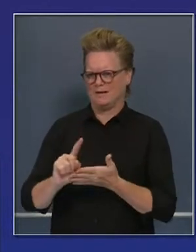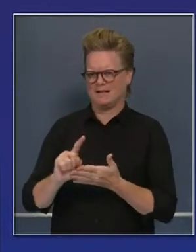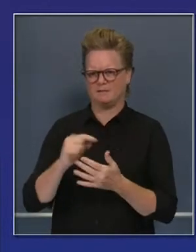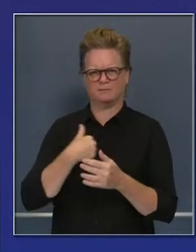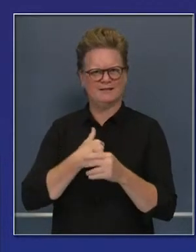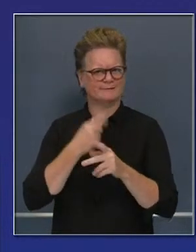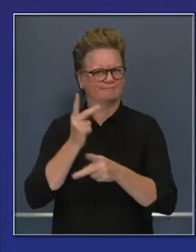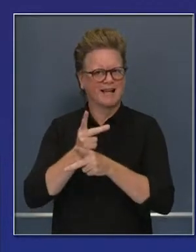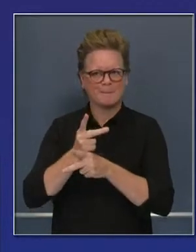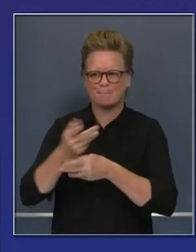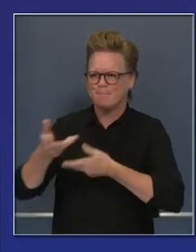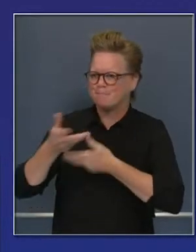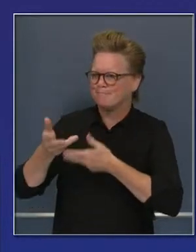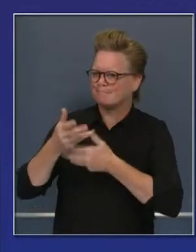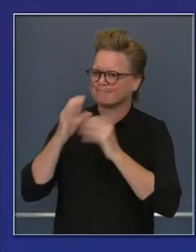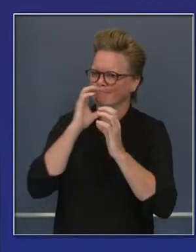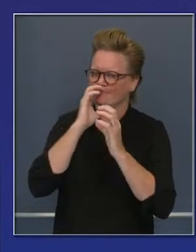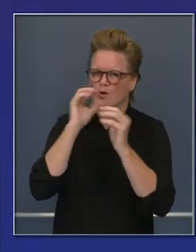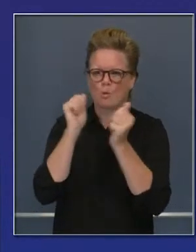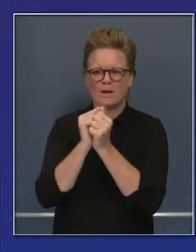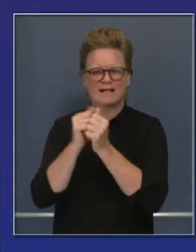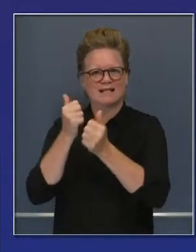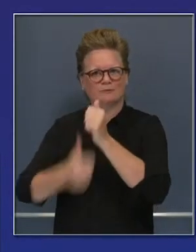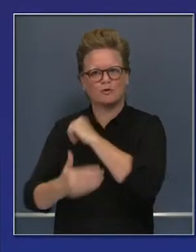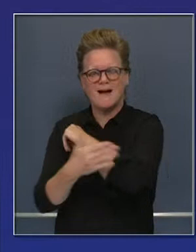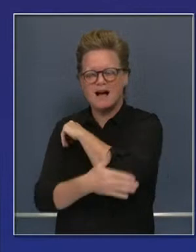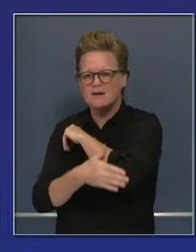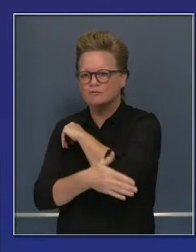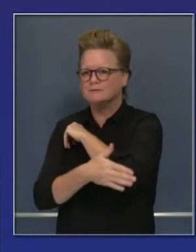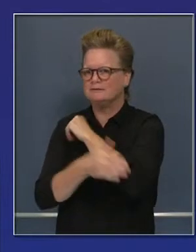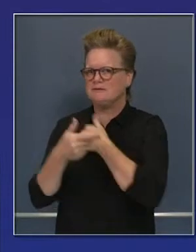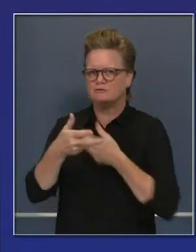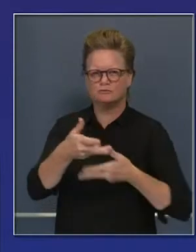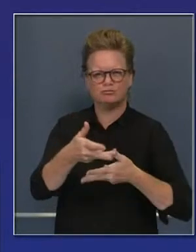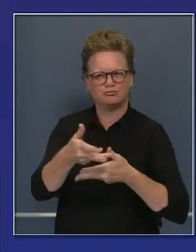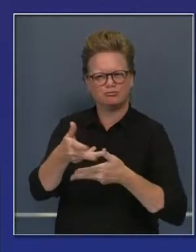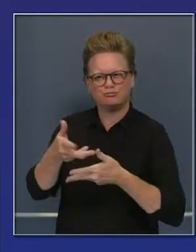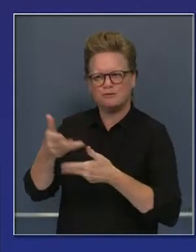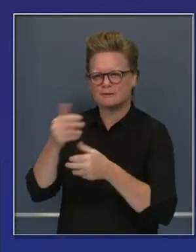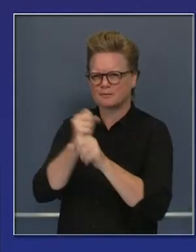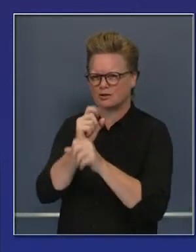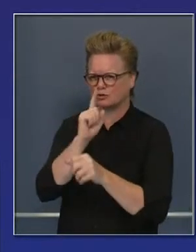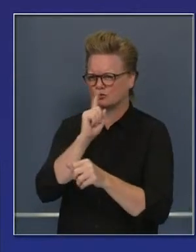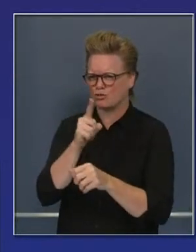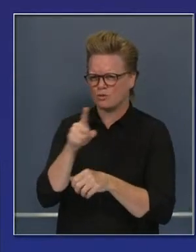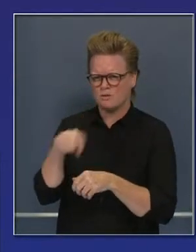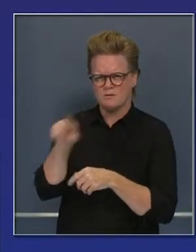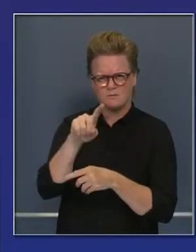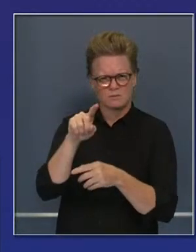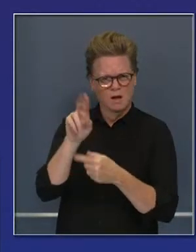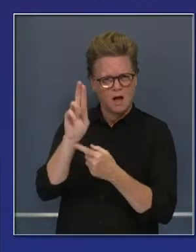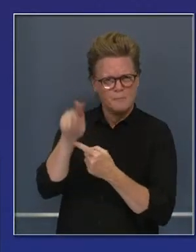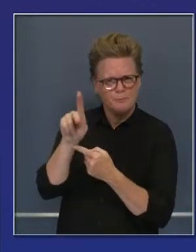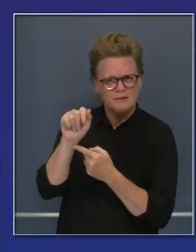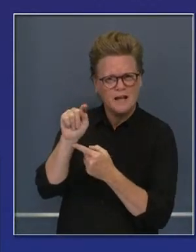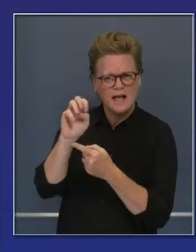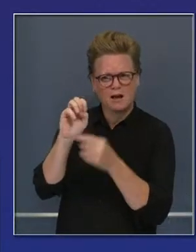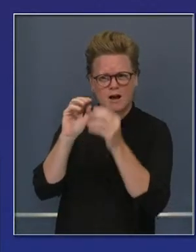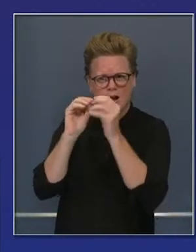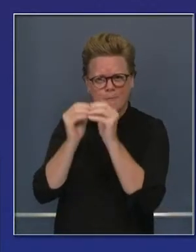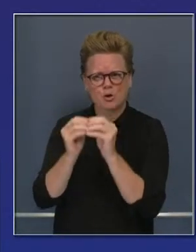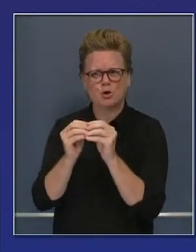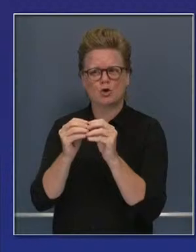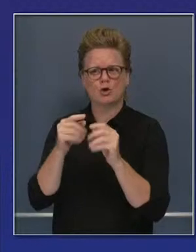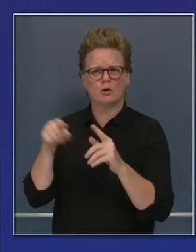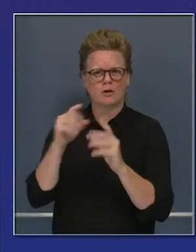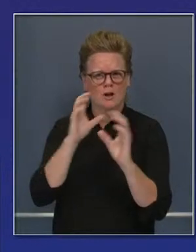both at the health level and in other leadership roles, to ensure that we're updating these data and communicating